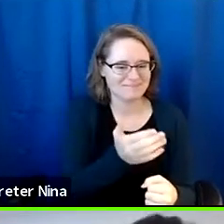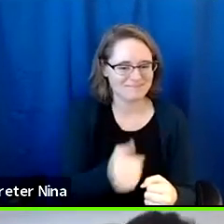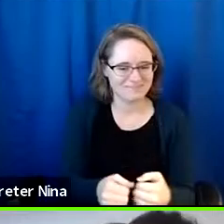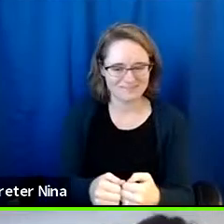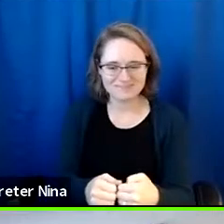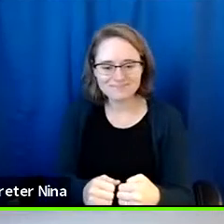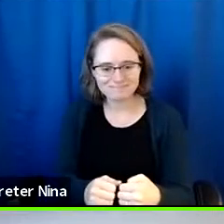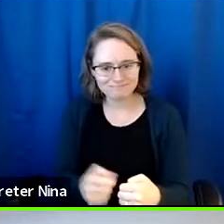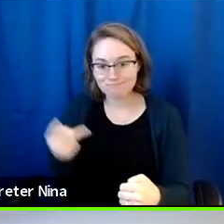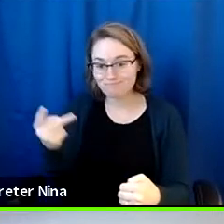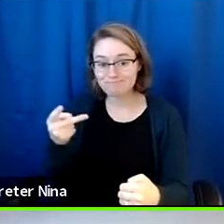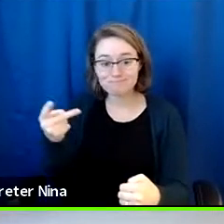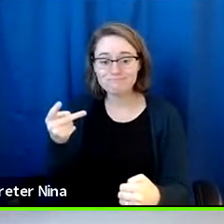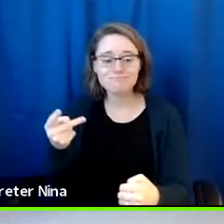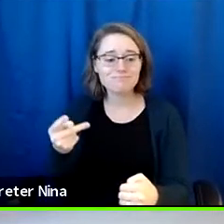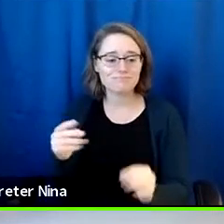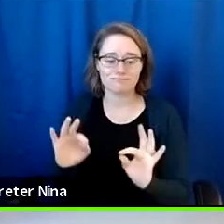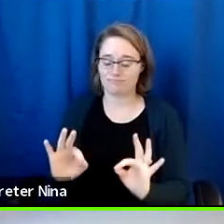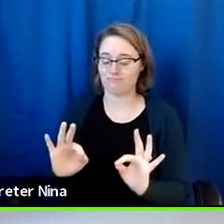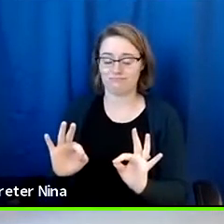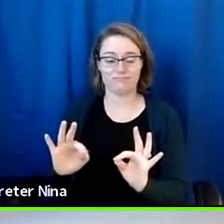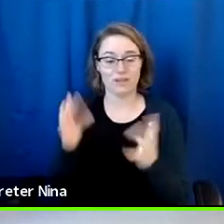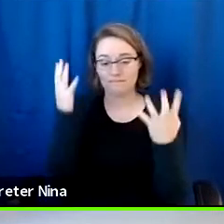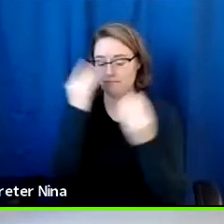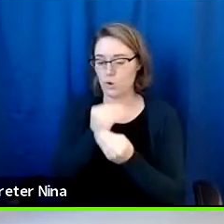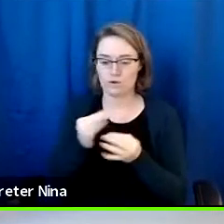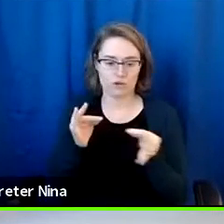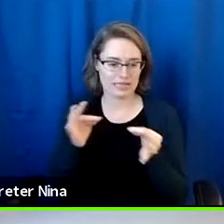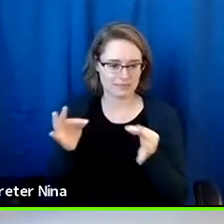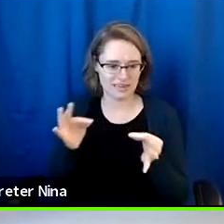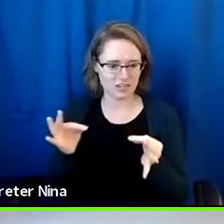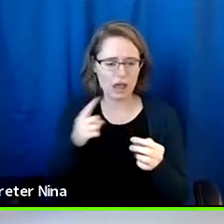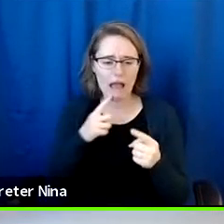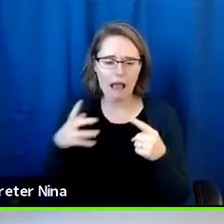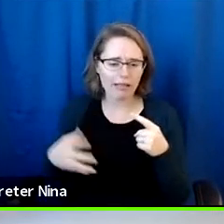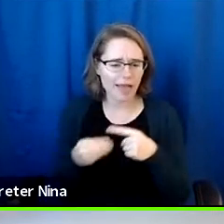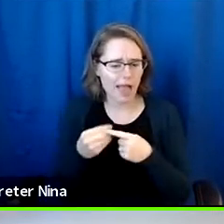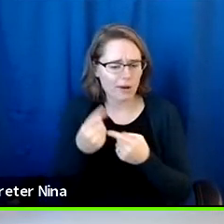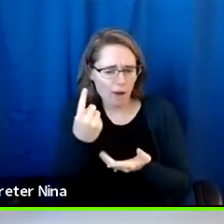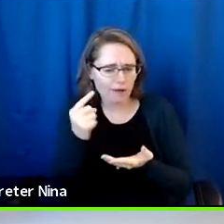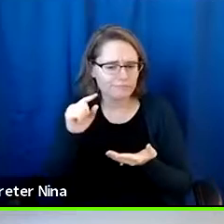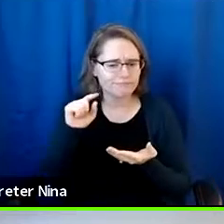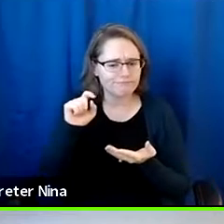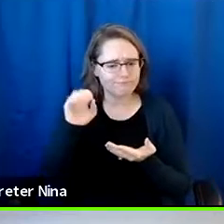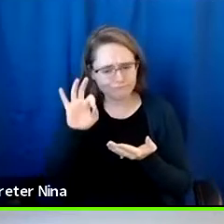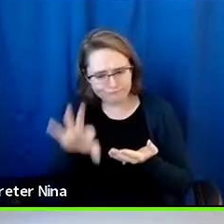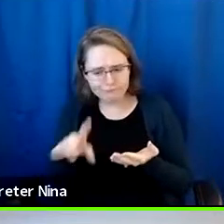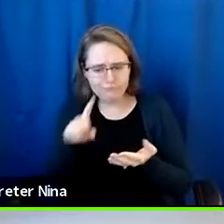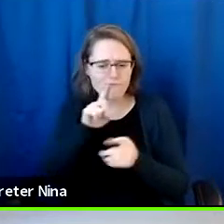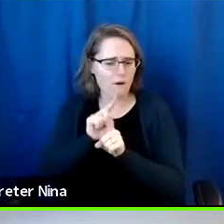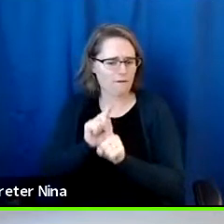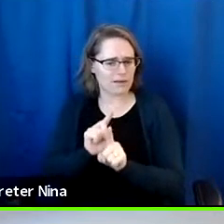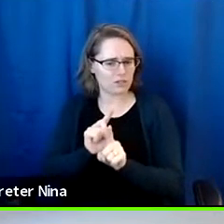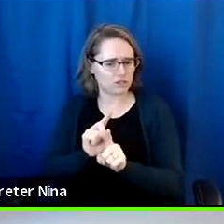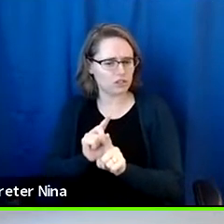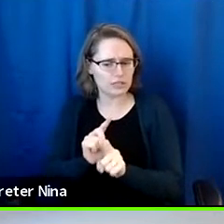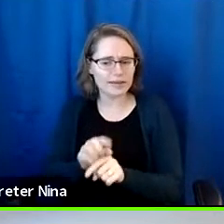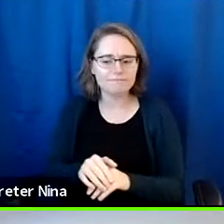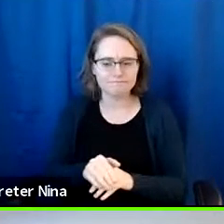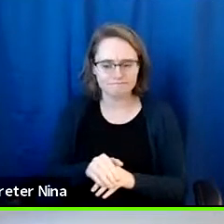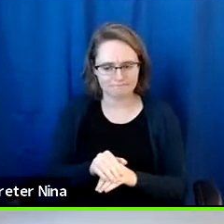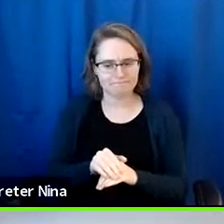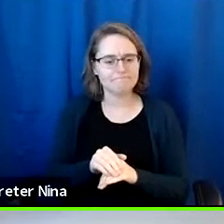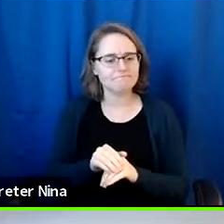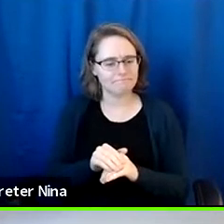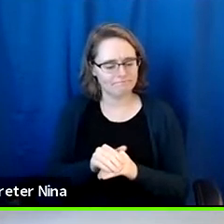The two of you have spoken on this so eloquently. I'll only add a little bit about mentorship in terms of it has